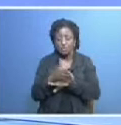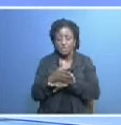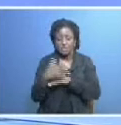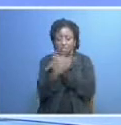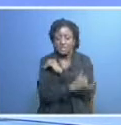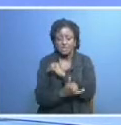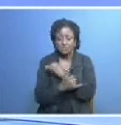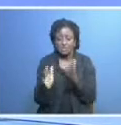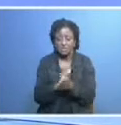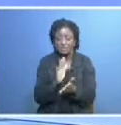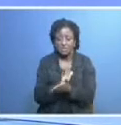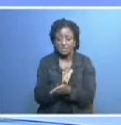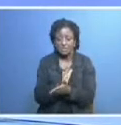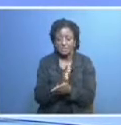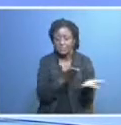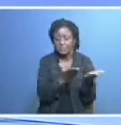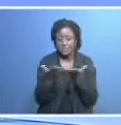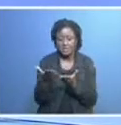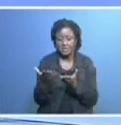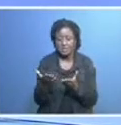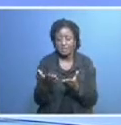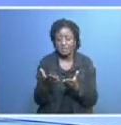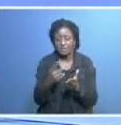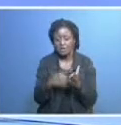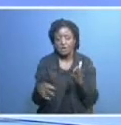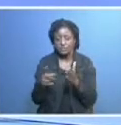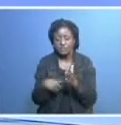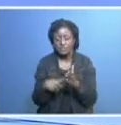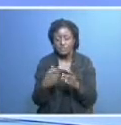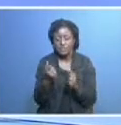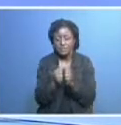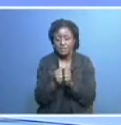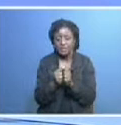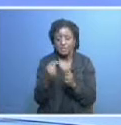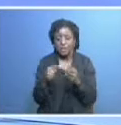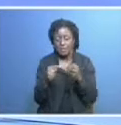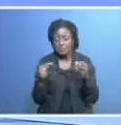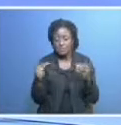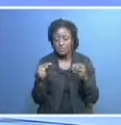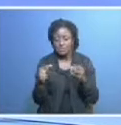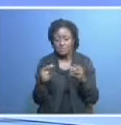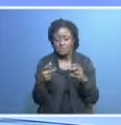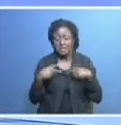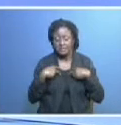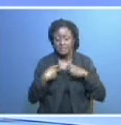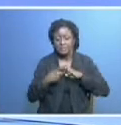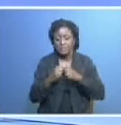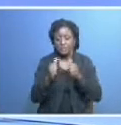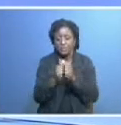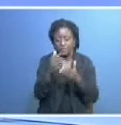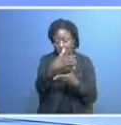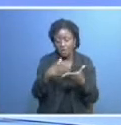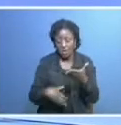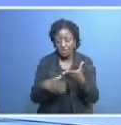drawing controversy, with the official opposition taking issue with the cost of a COVID-19 test connected